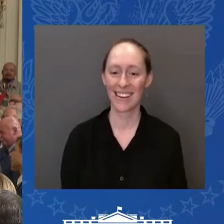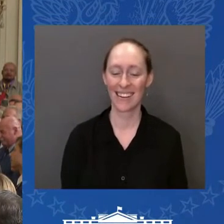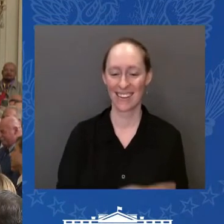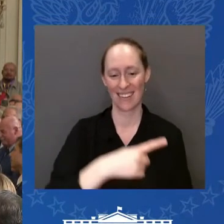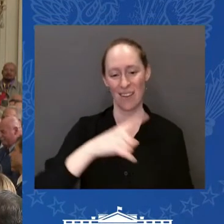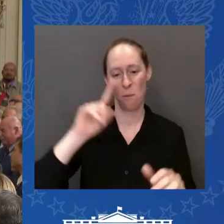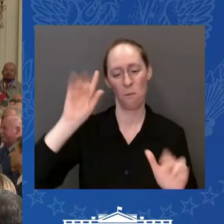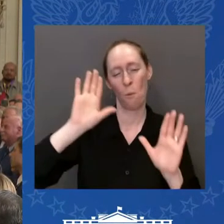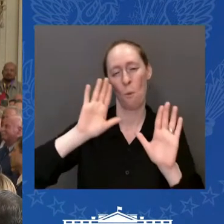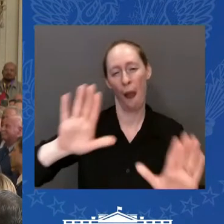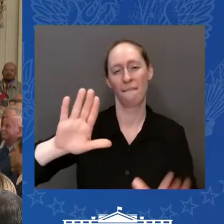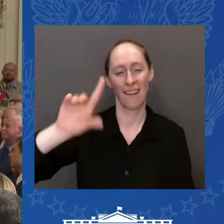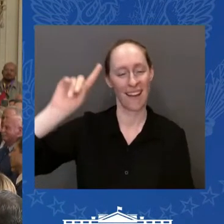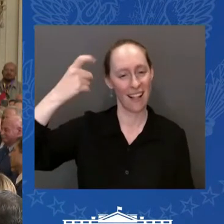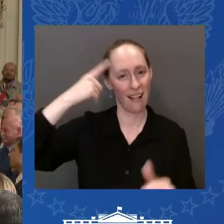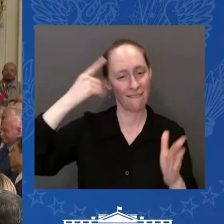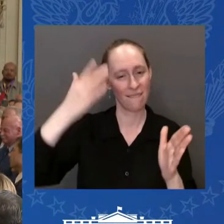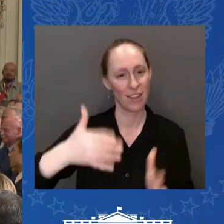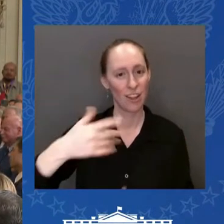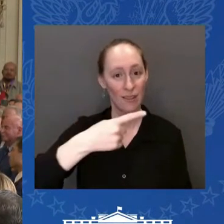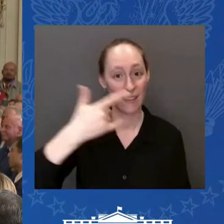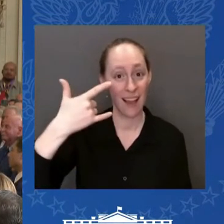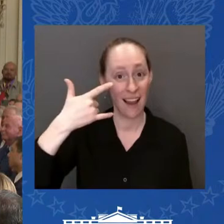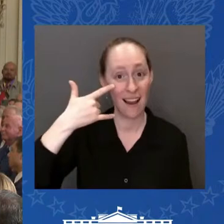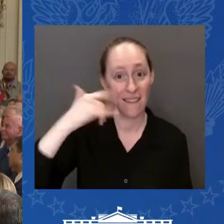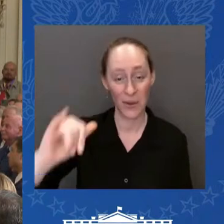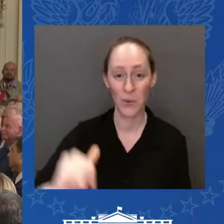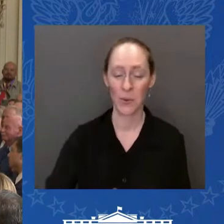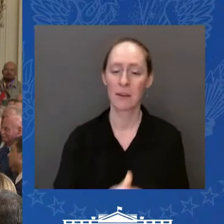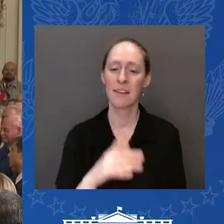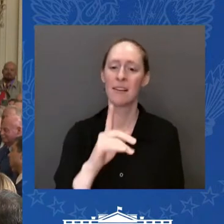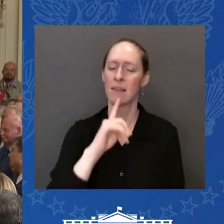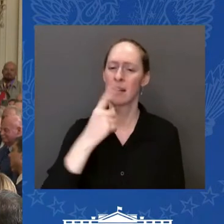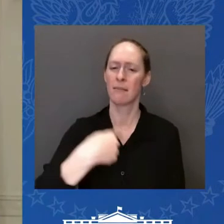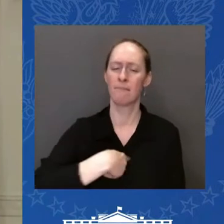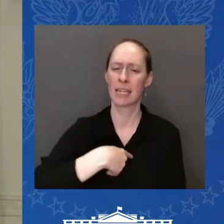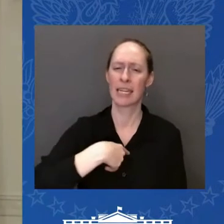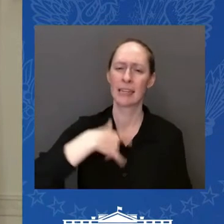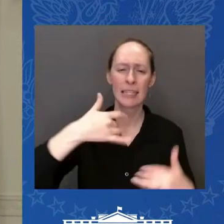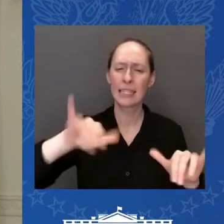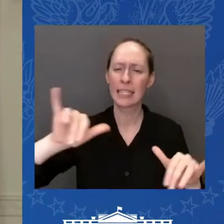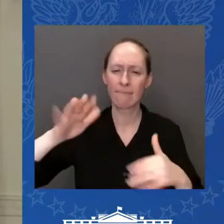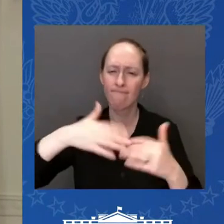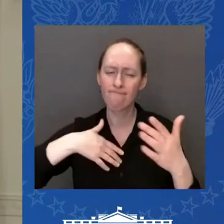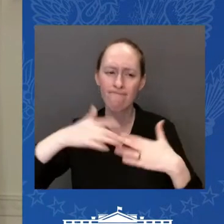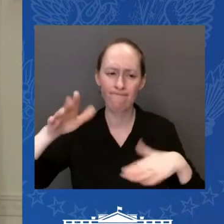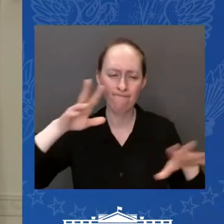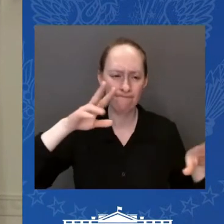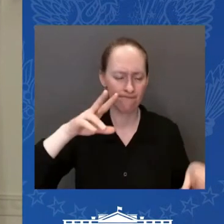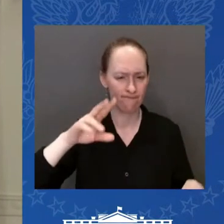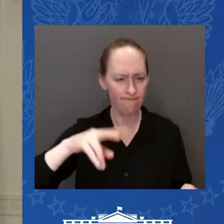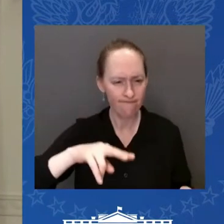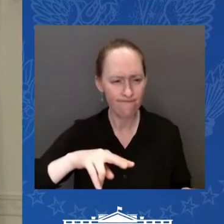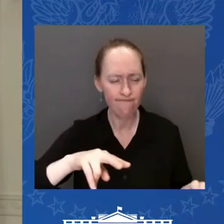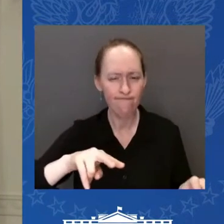and flooding, you know, when your town or city faces a crisis, it's the mayor who gets the first call.